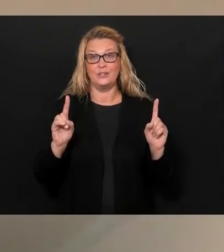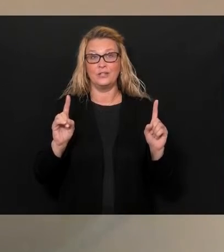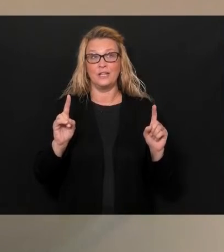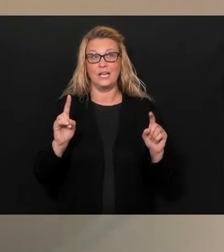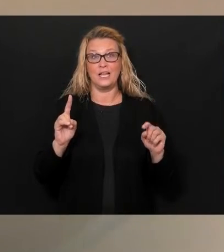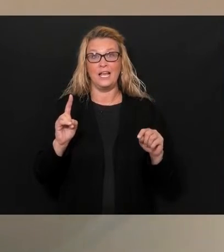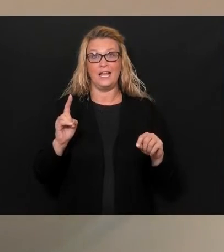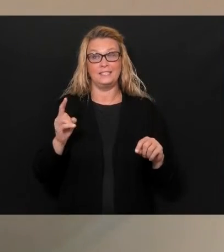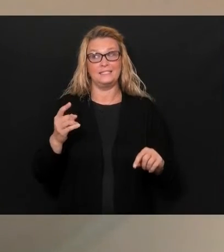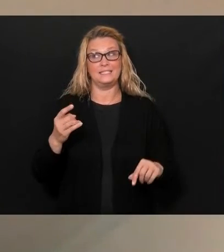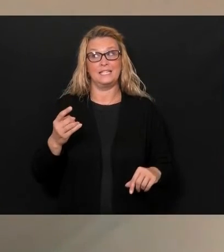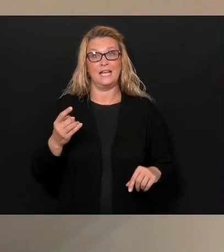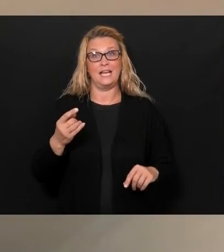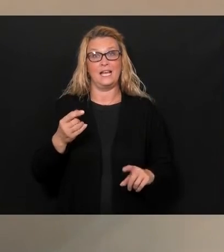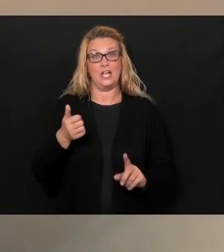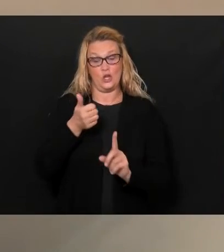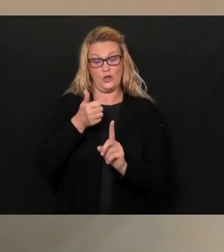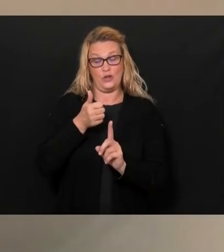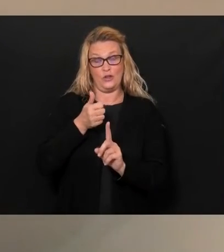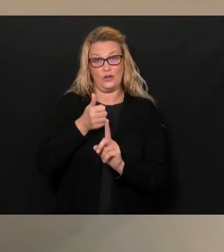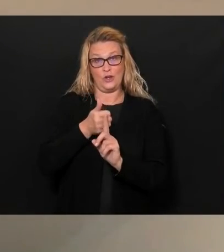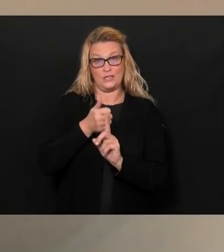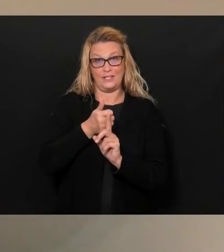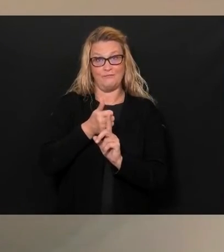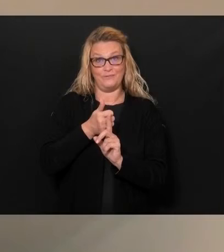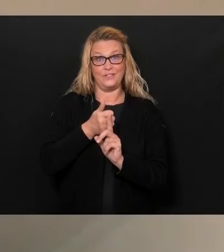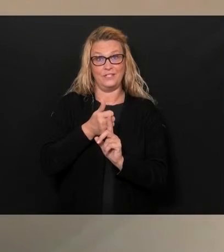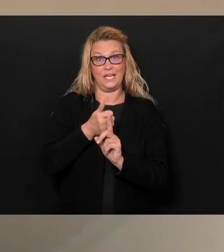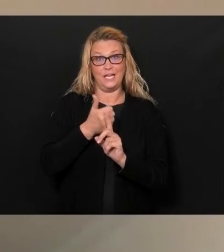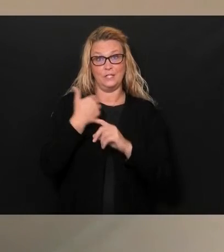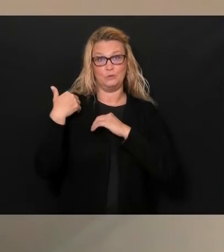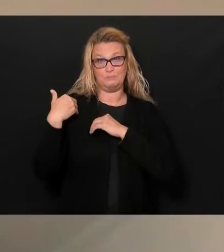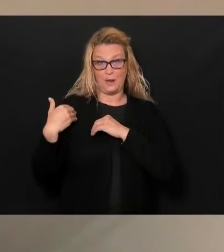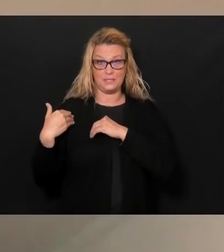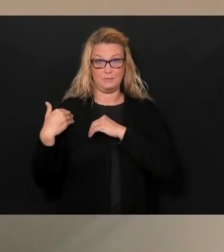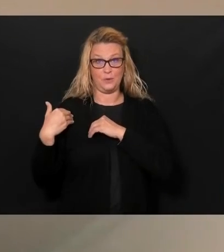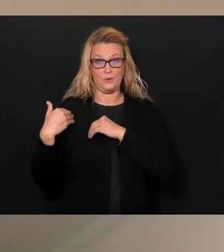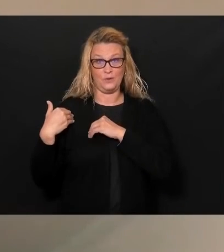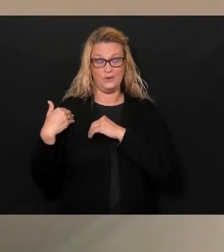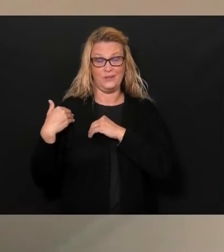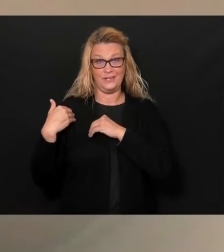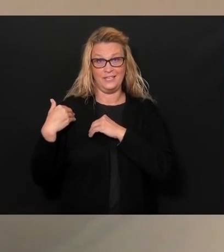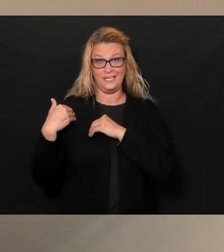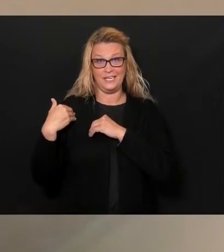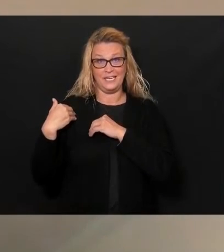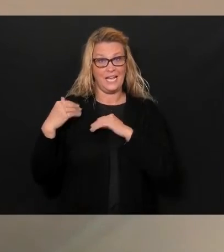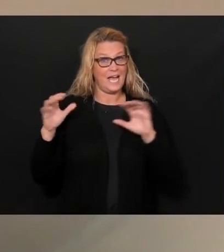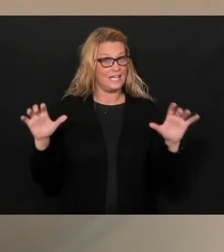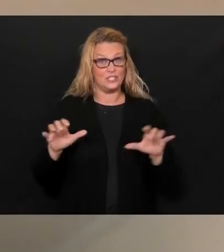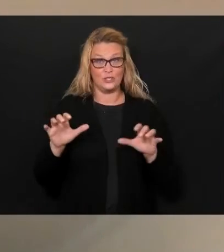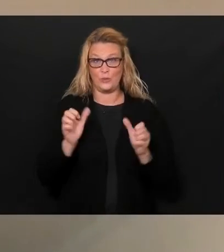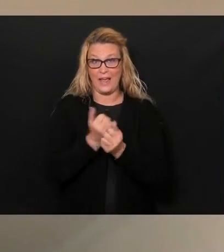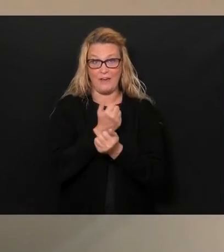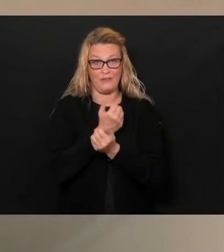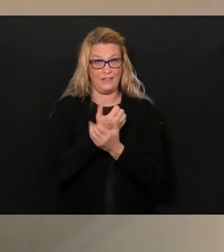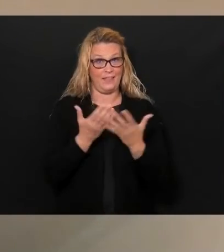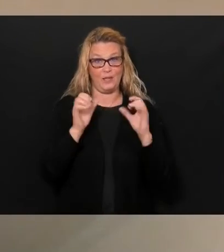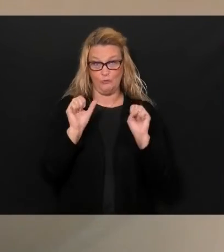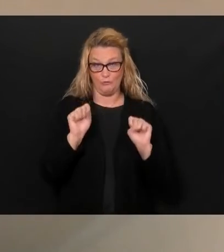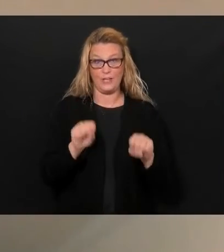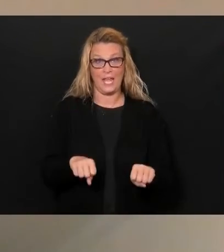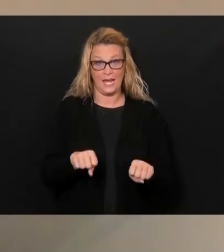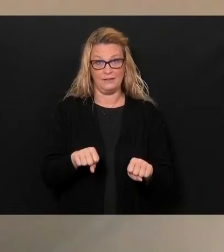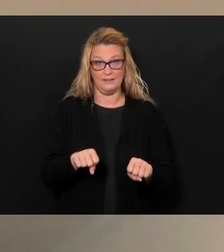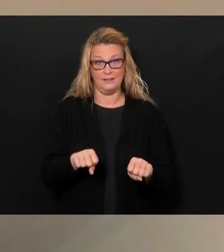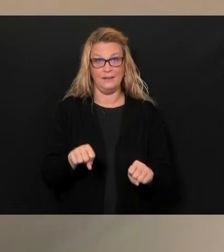on us as citizens of the state to be very mindful and do everything we can within our power to